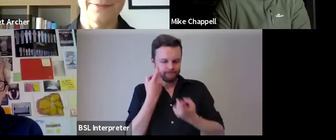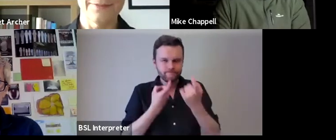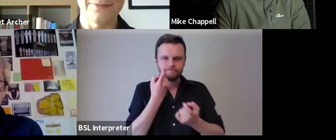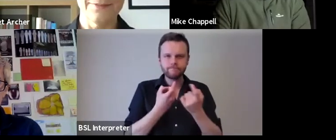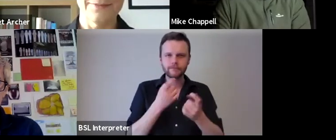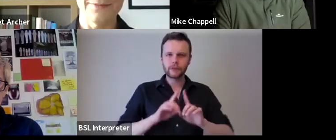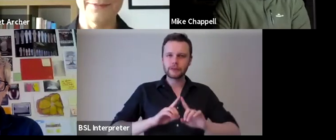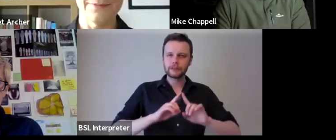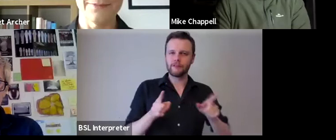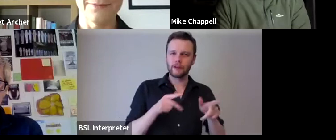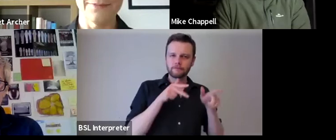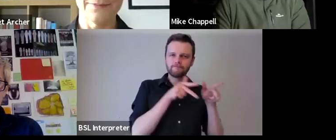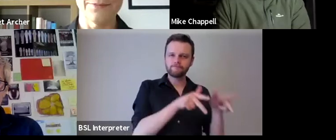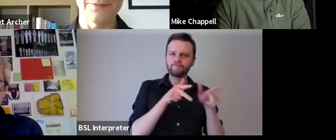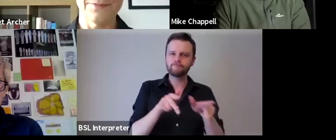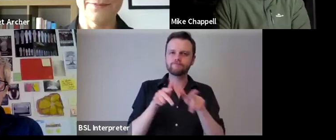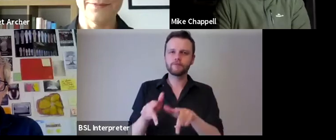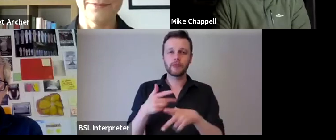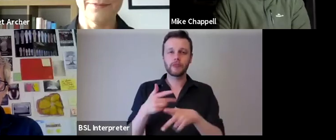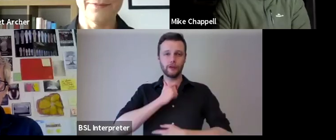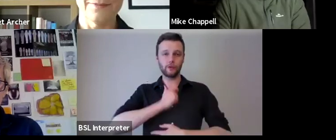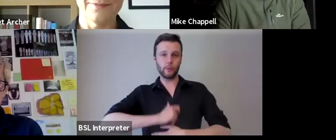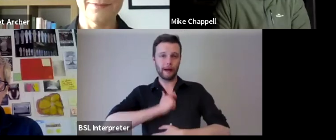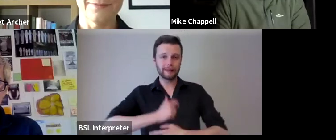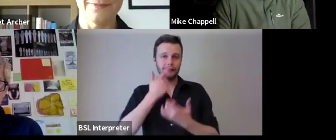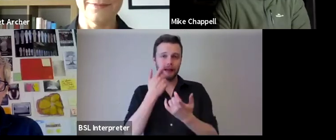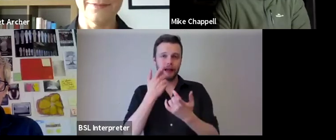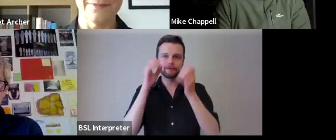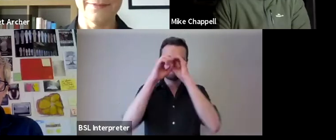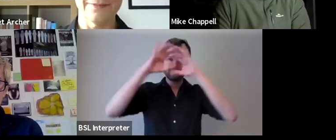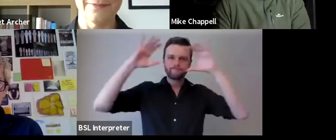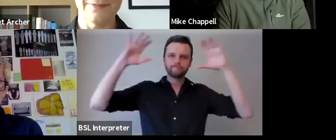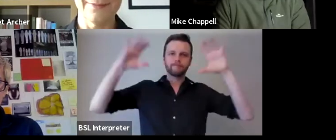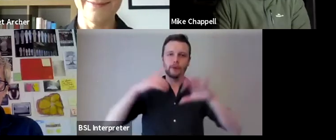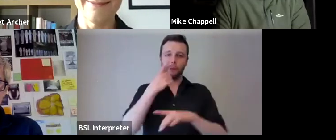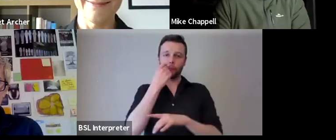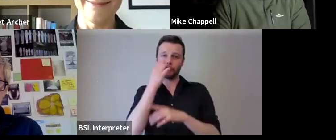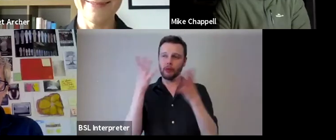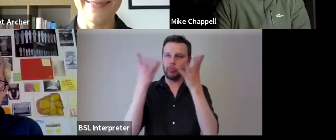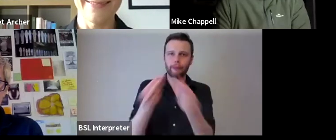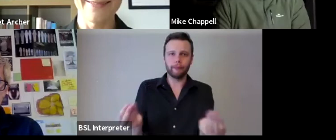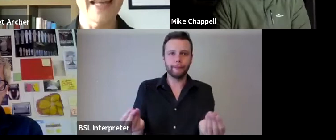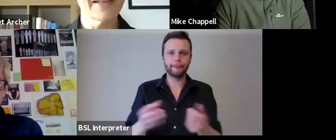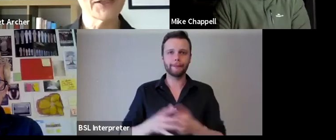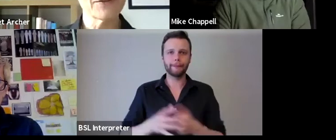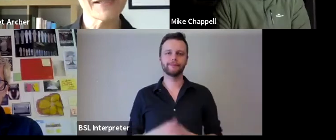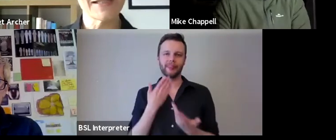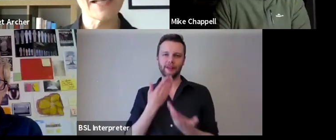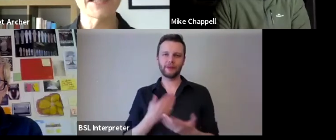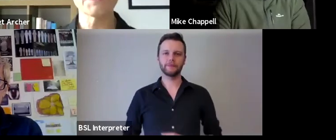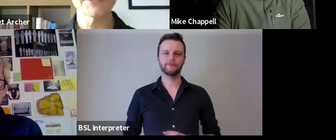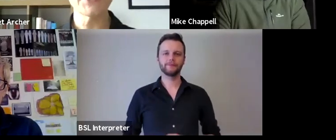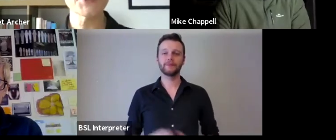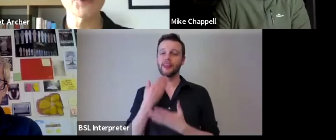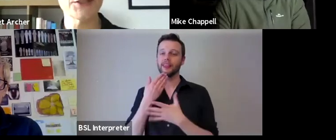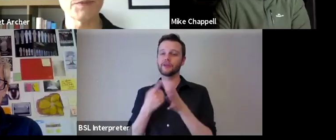the different forms in which humanity can contemplate its possible extinction. Thank you. Thank you, Asad.